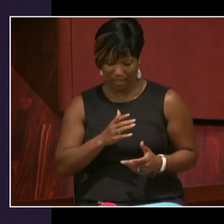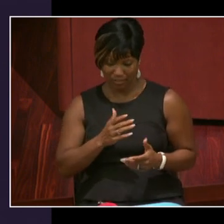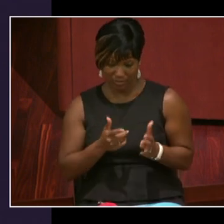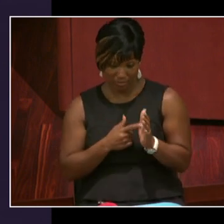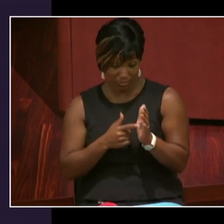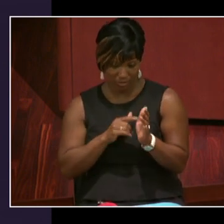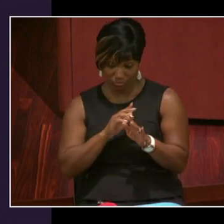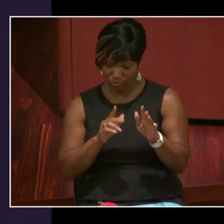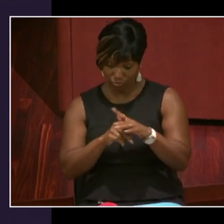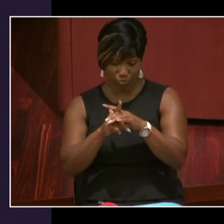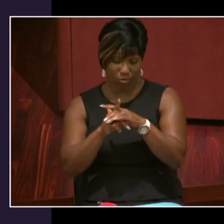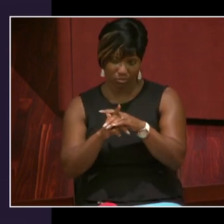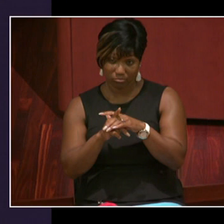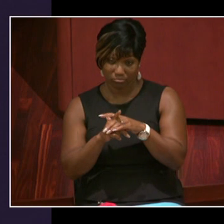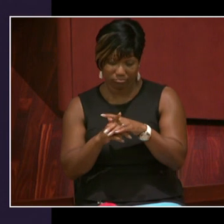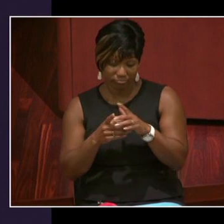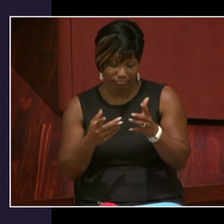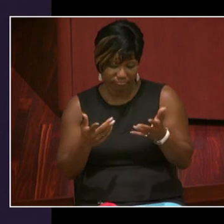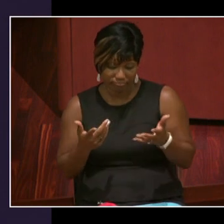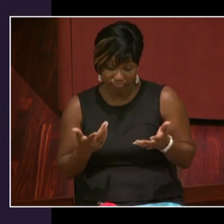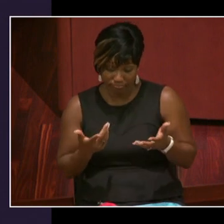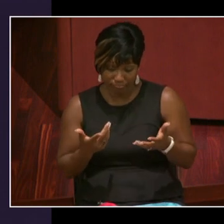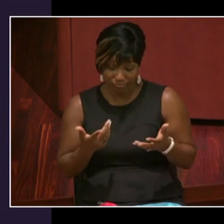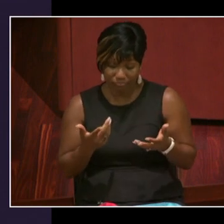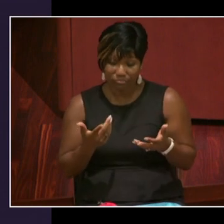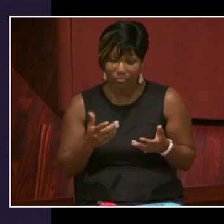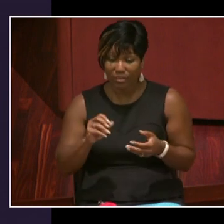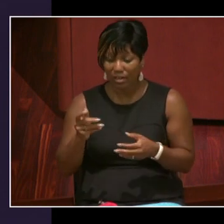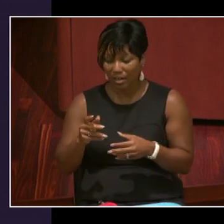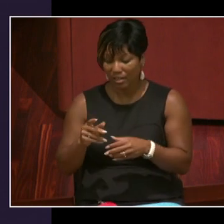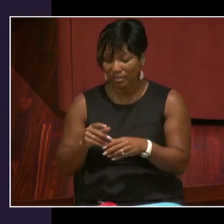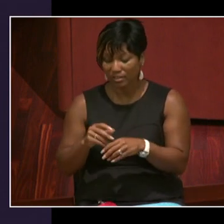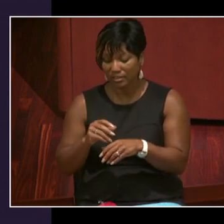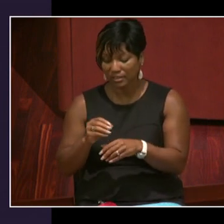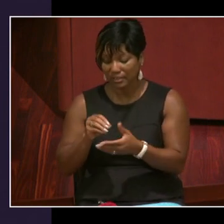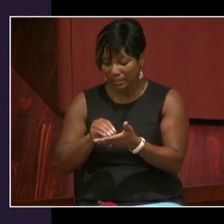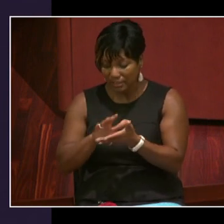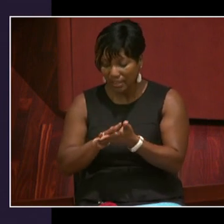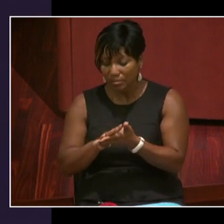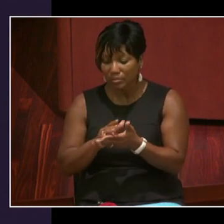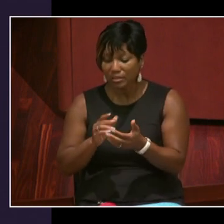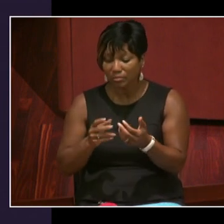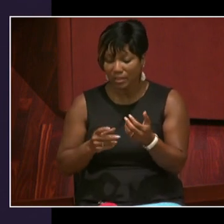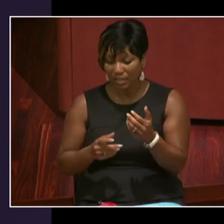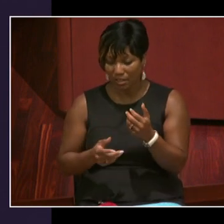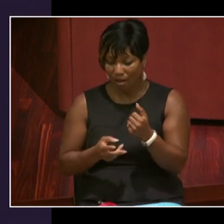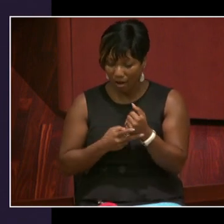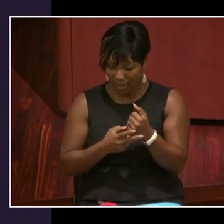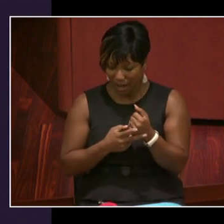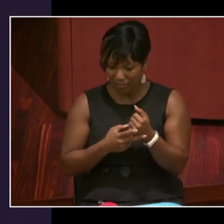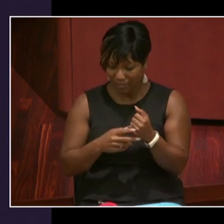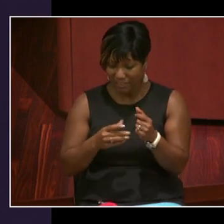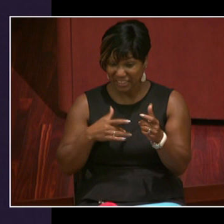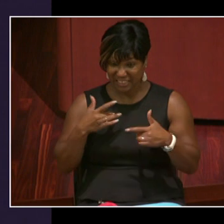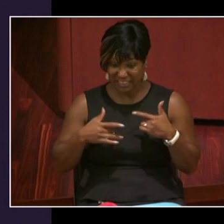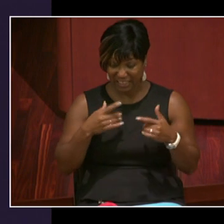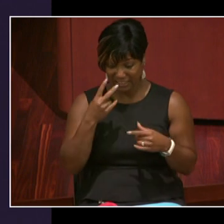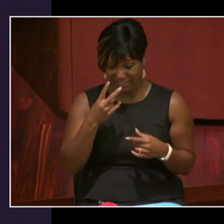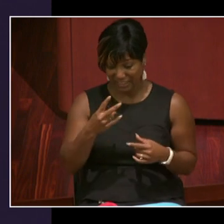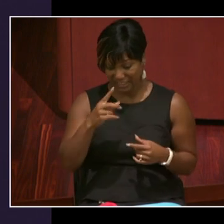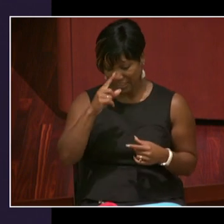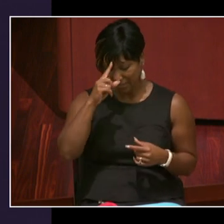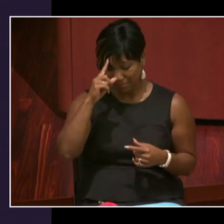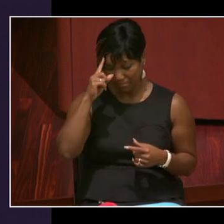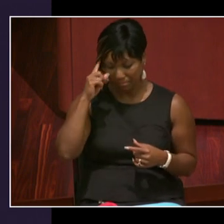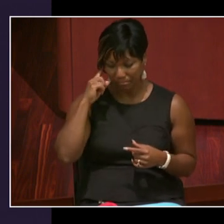with the other naturalization documents that can show up in the National Archives holdings. So it's very exciting to get to see this.